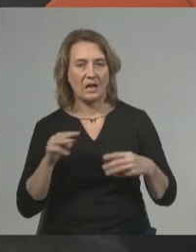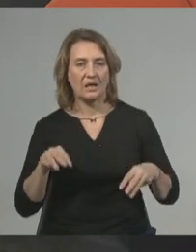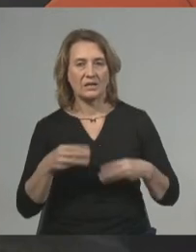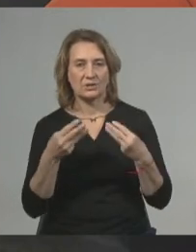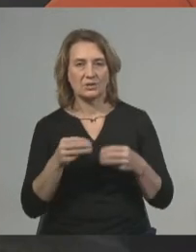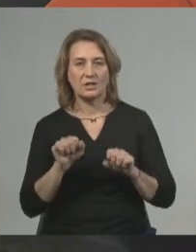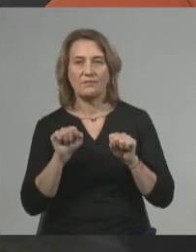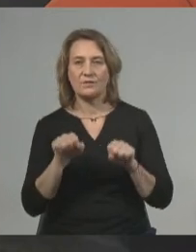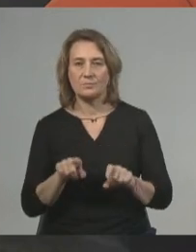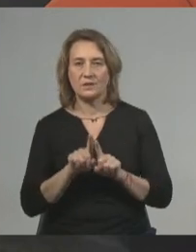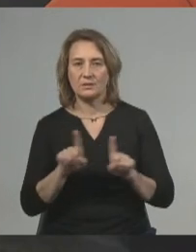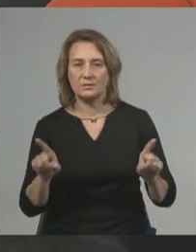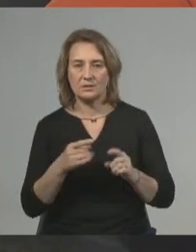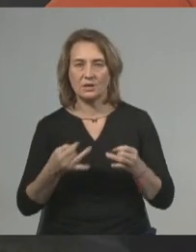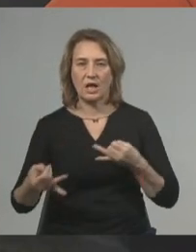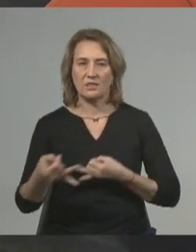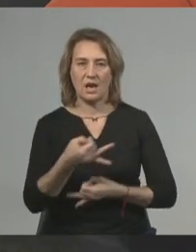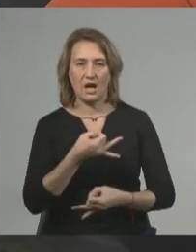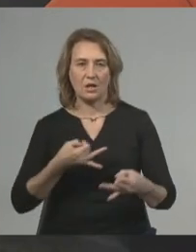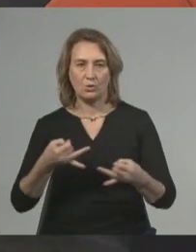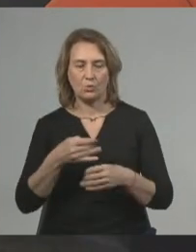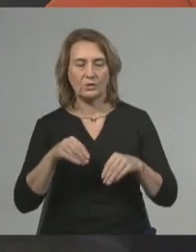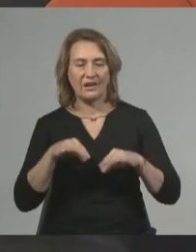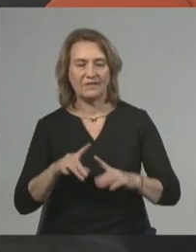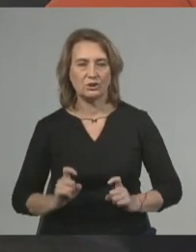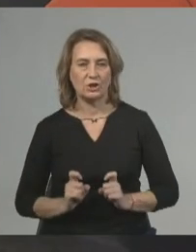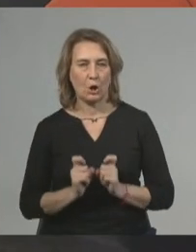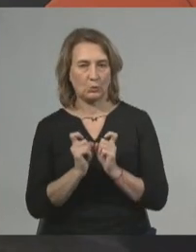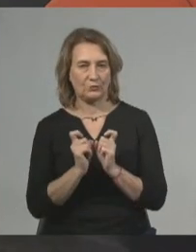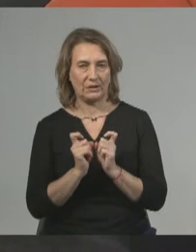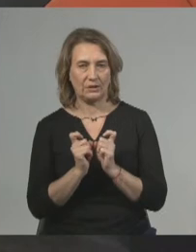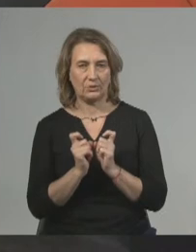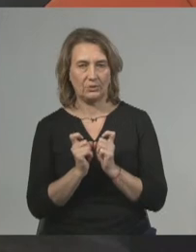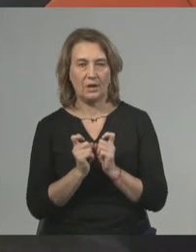what's your uh your media's take on this